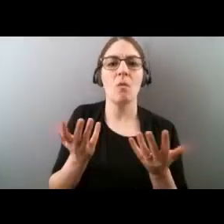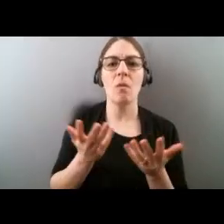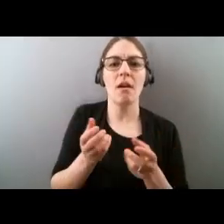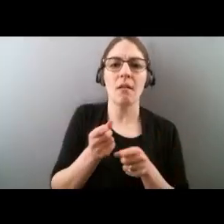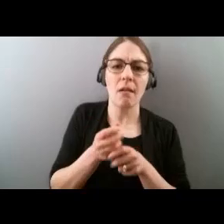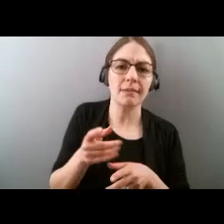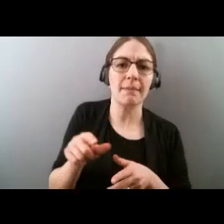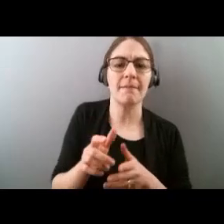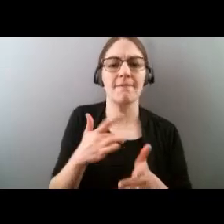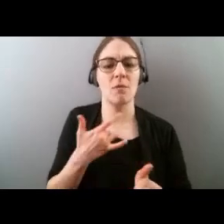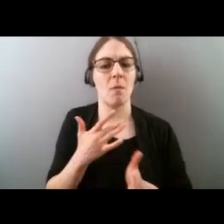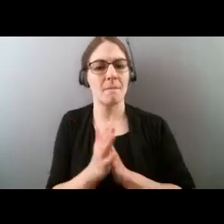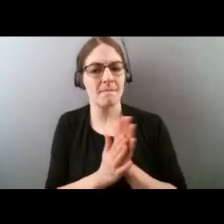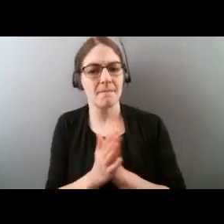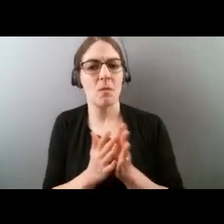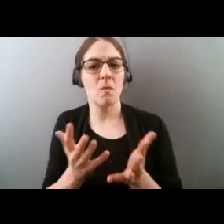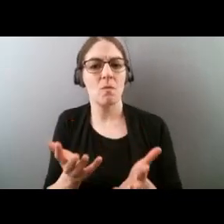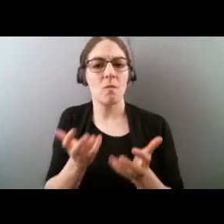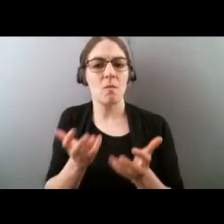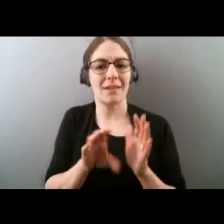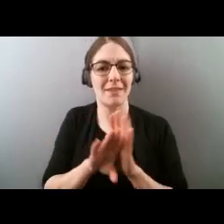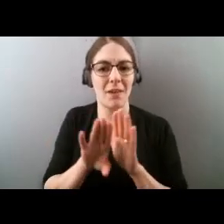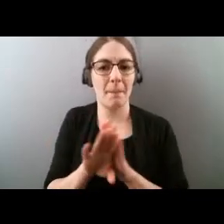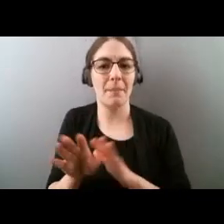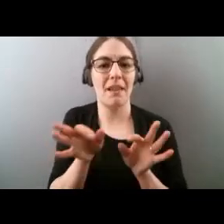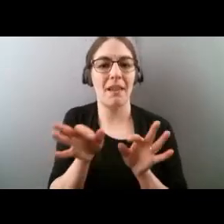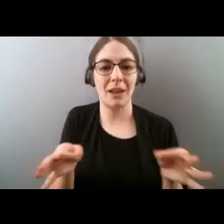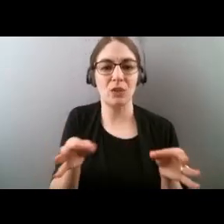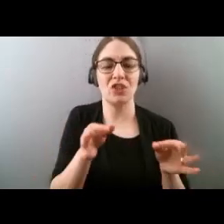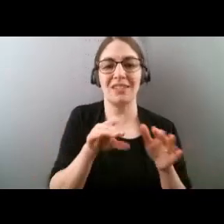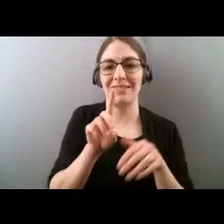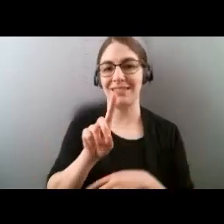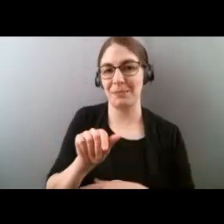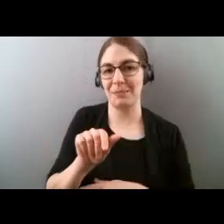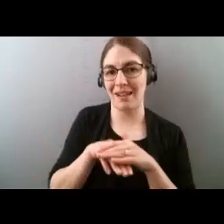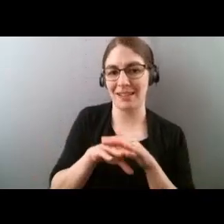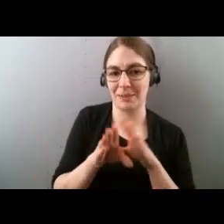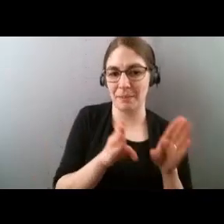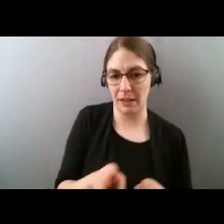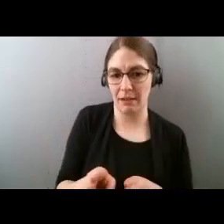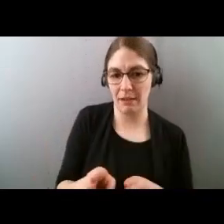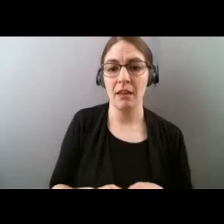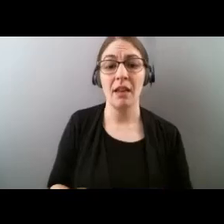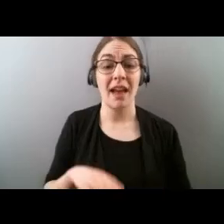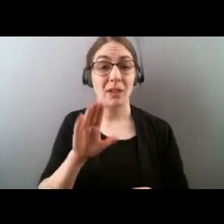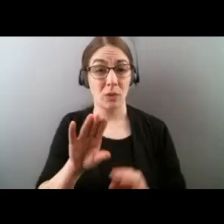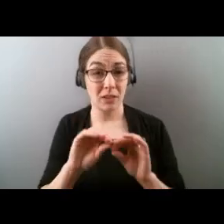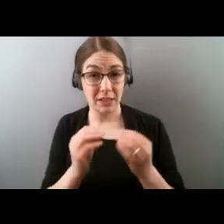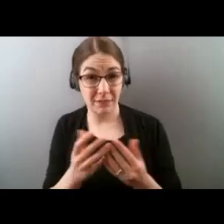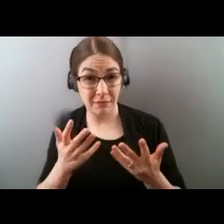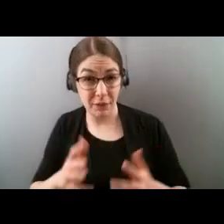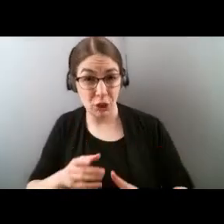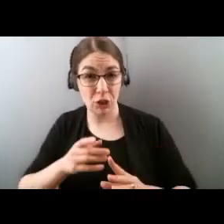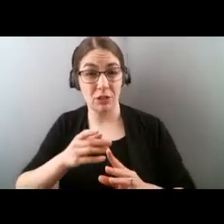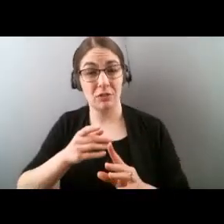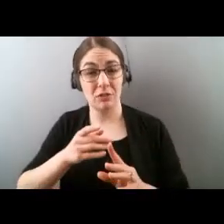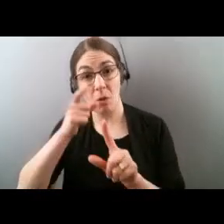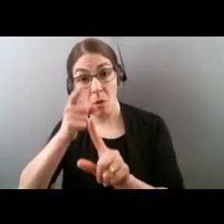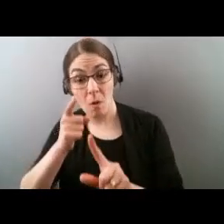disability access plan or policies and procedures, and how has your organization made your goals as part of this